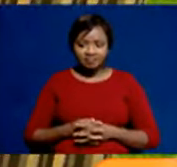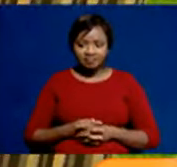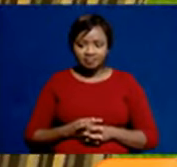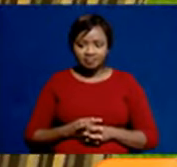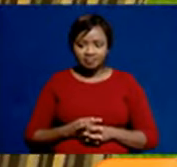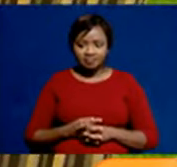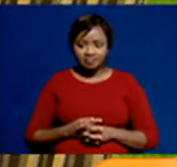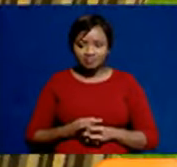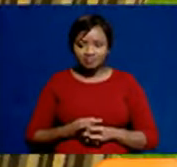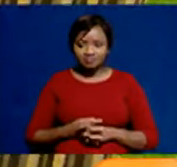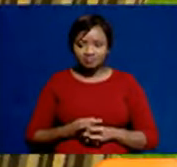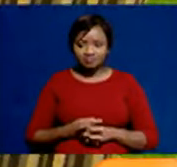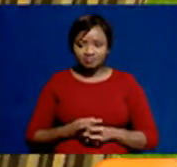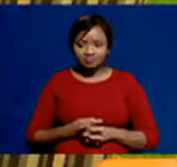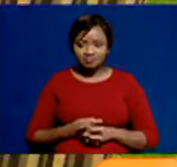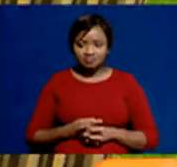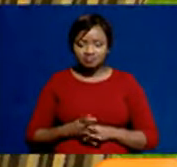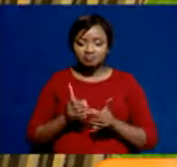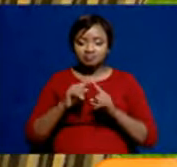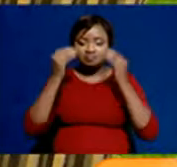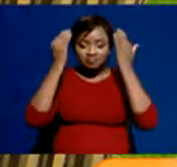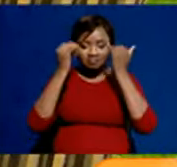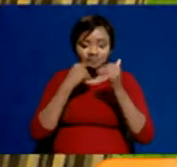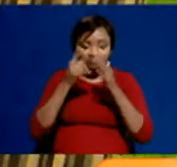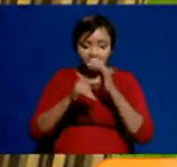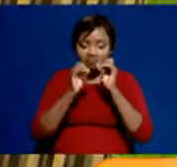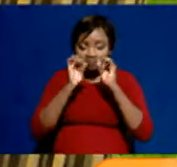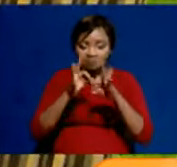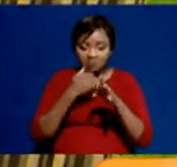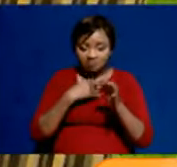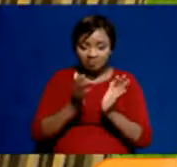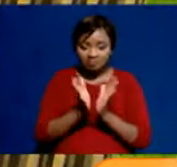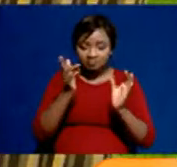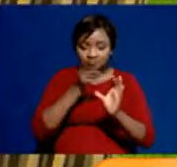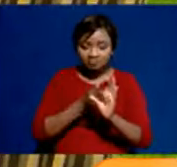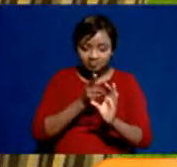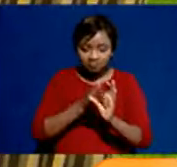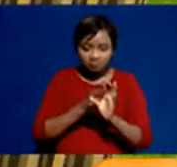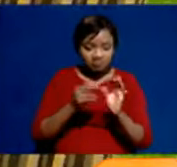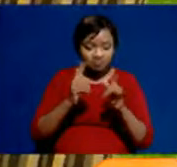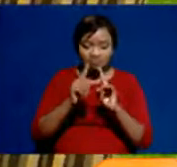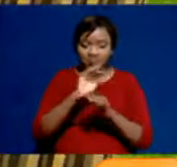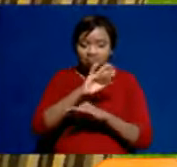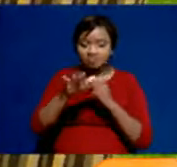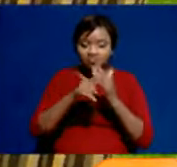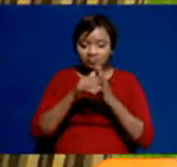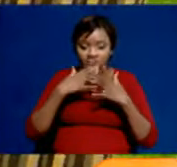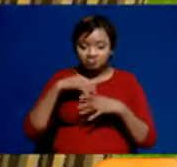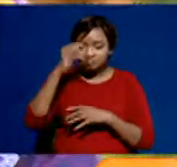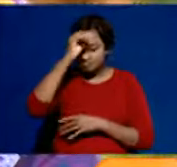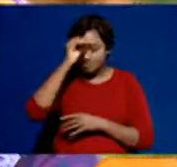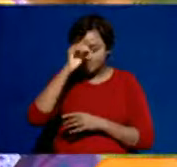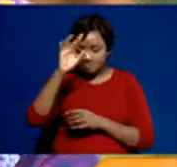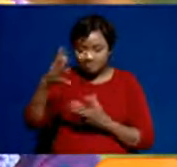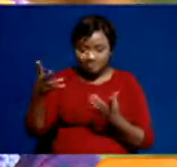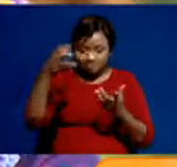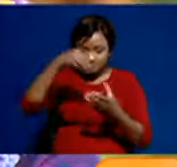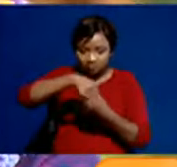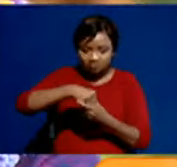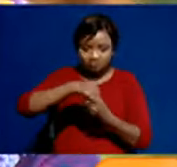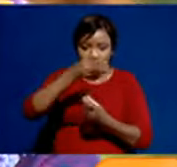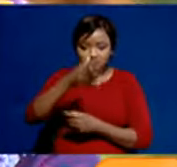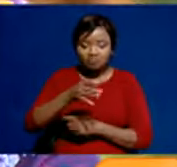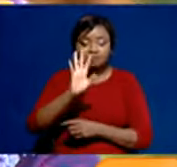to say that even if there's public participation, yeah, all those views don't have to reflect in whatever decision is taken by the committee.